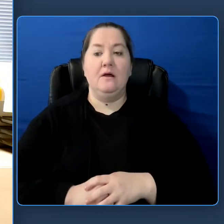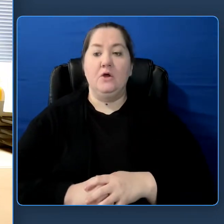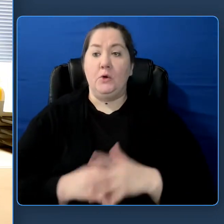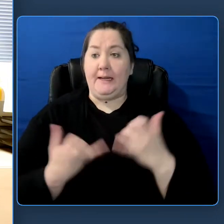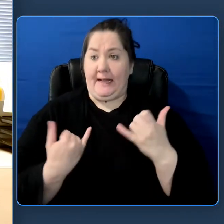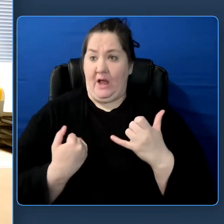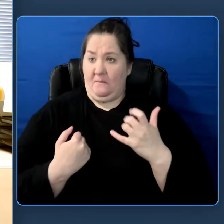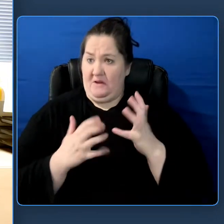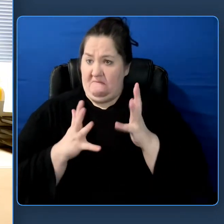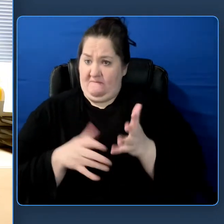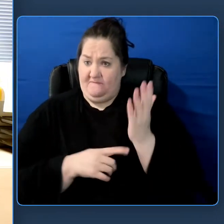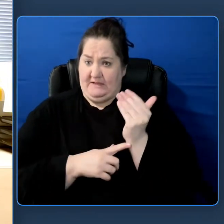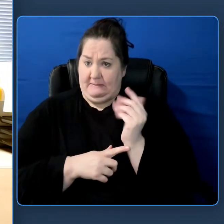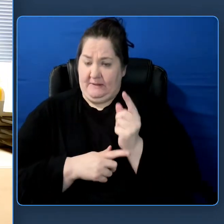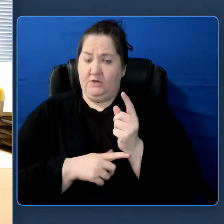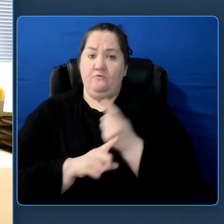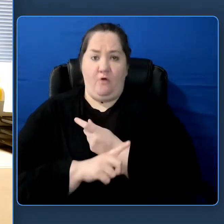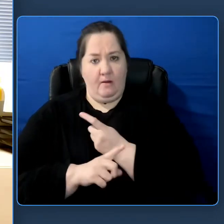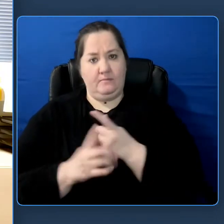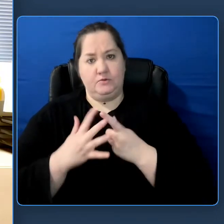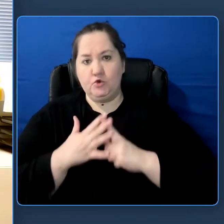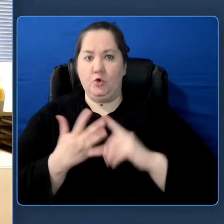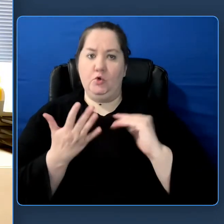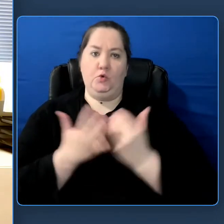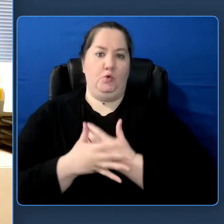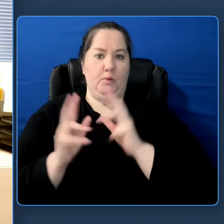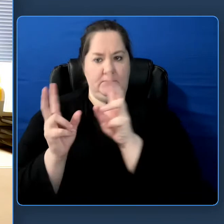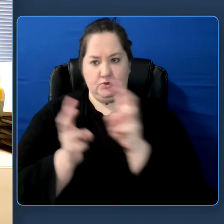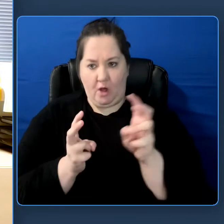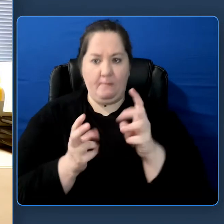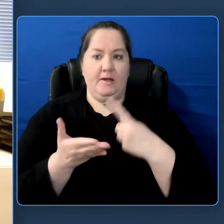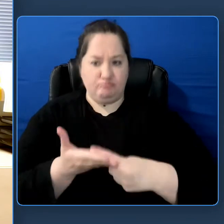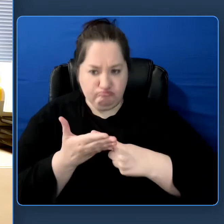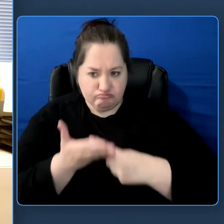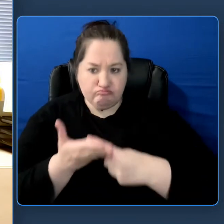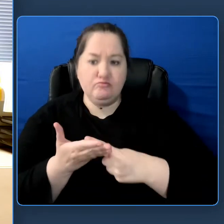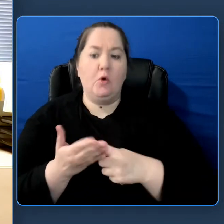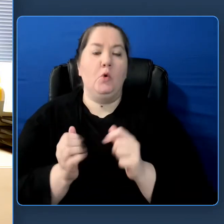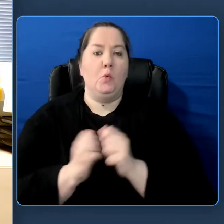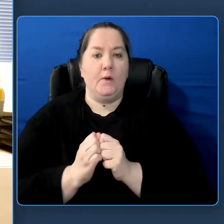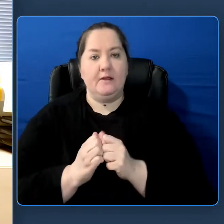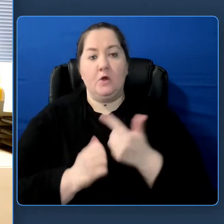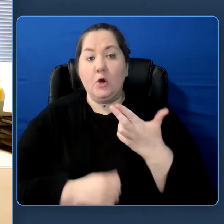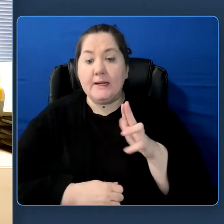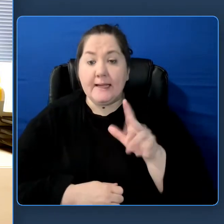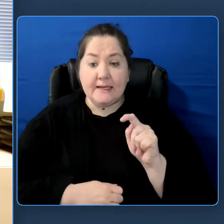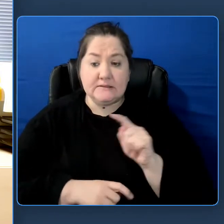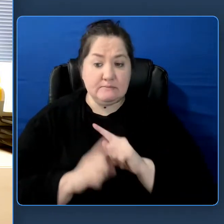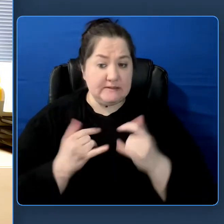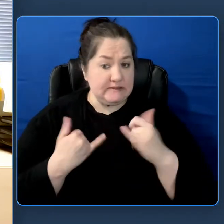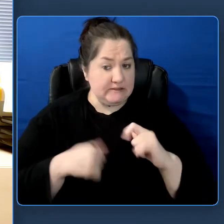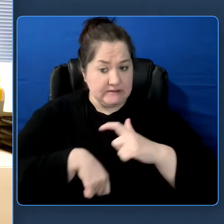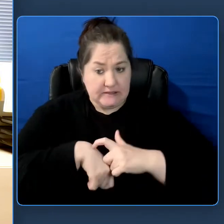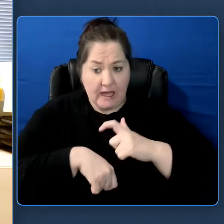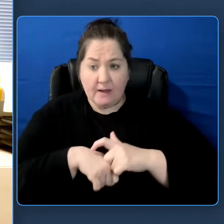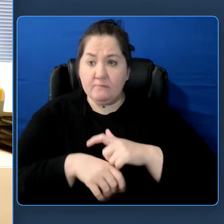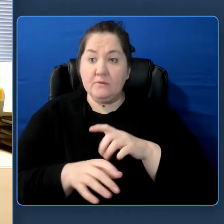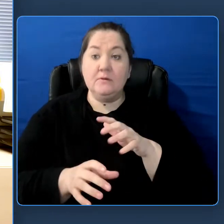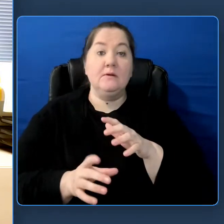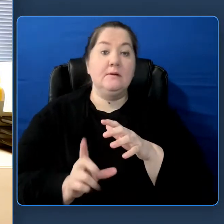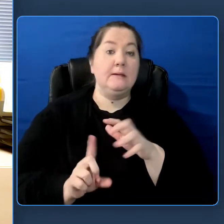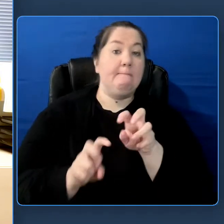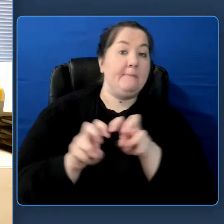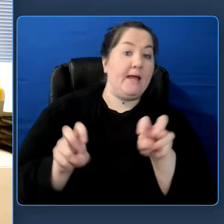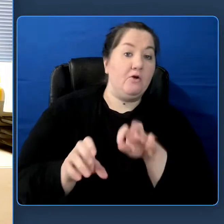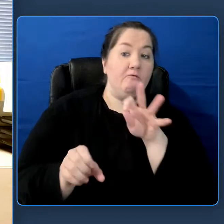We're about 15 minutes out from the top of the hour, and we're going to have our conversation with our guests, but there's still time. Vote on the